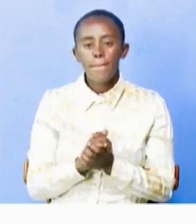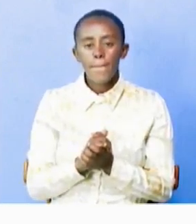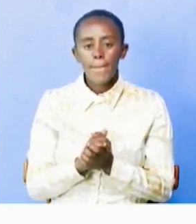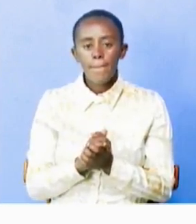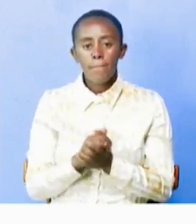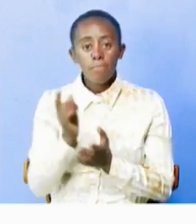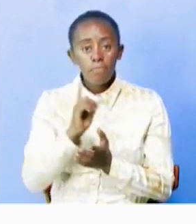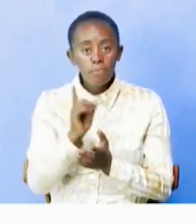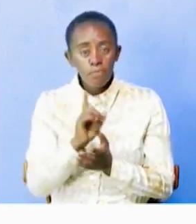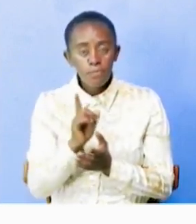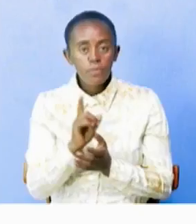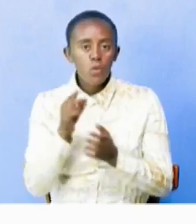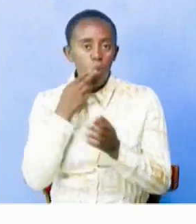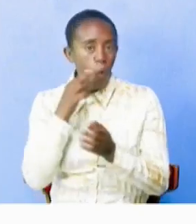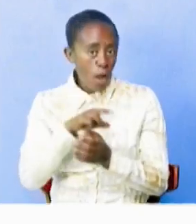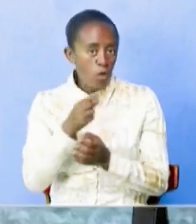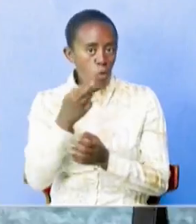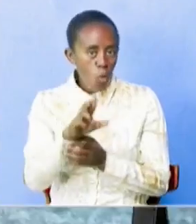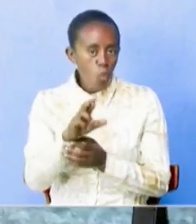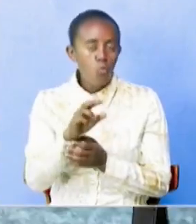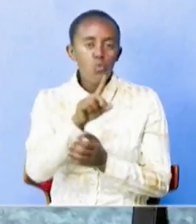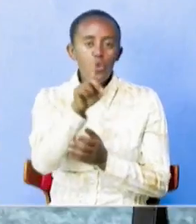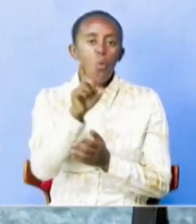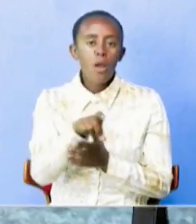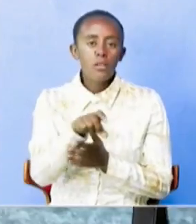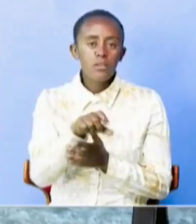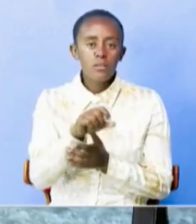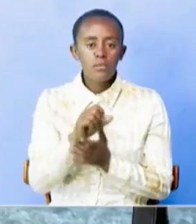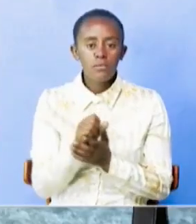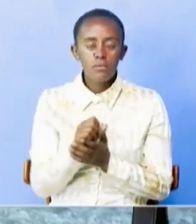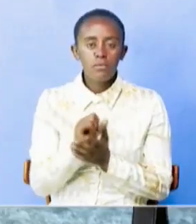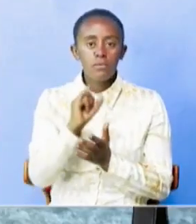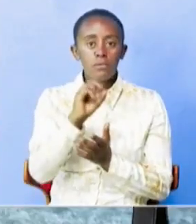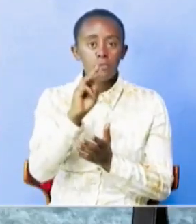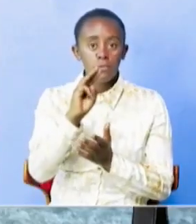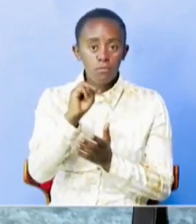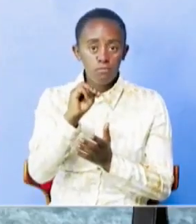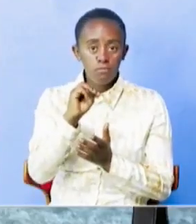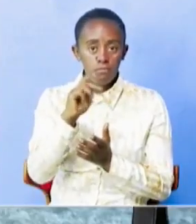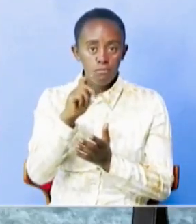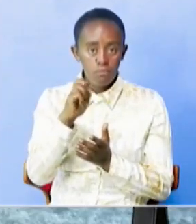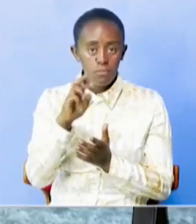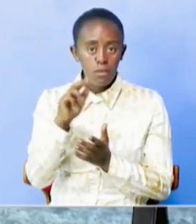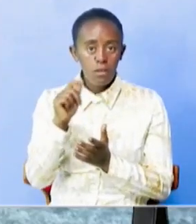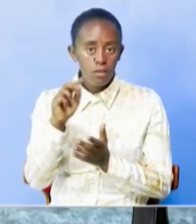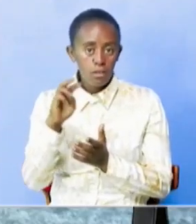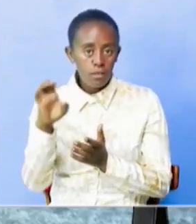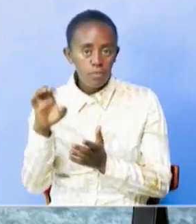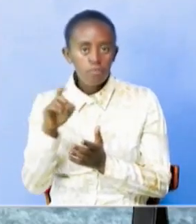are what show command or request. So let's give an example.